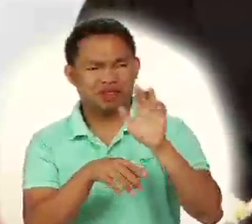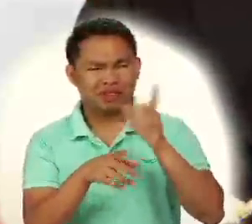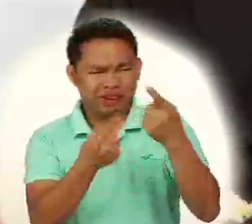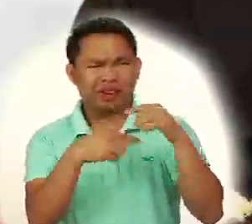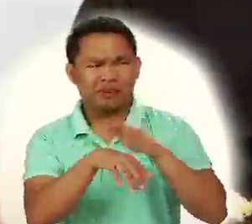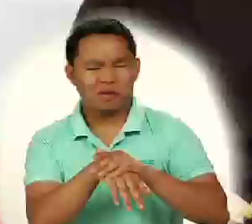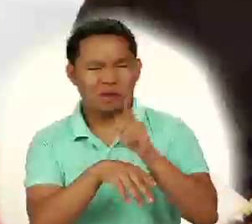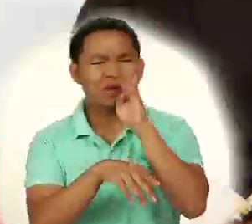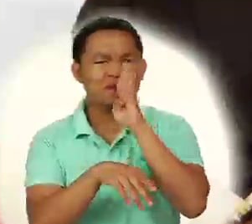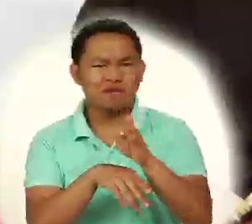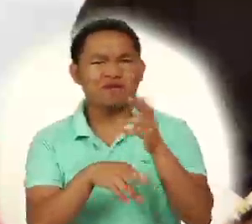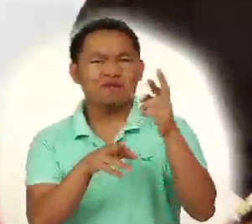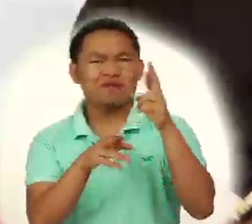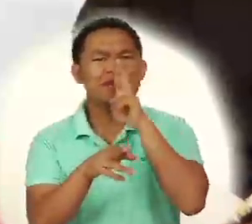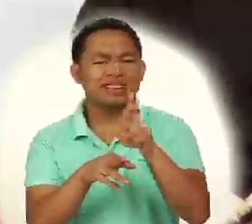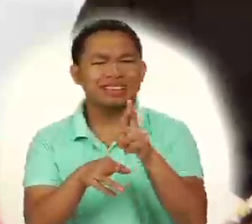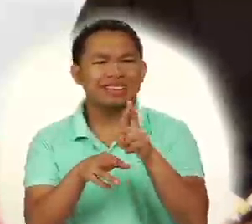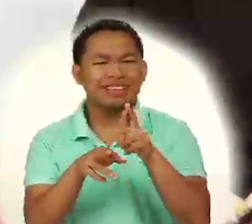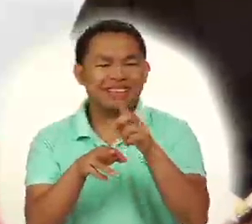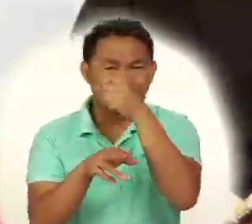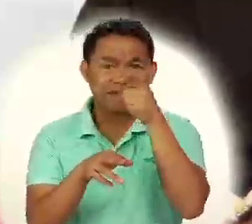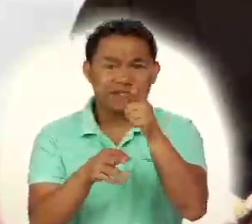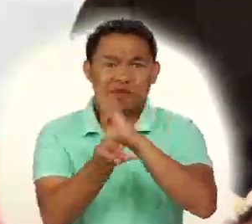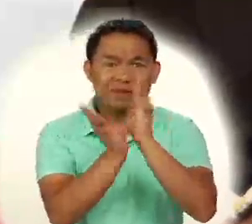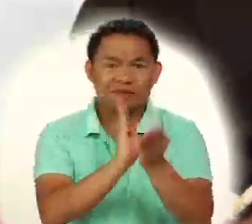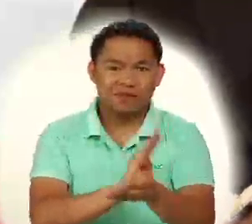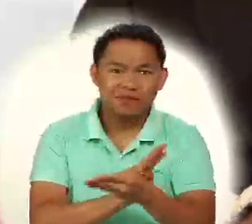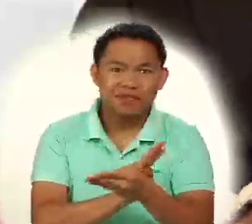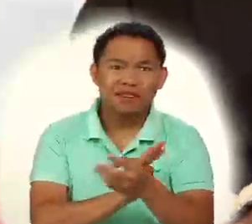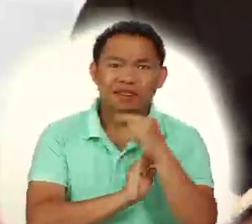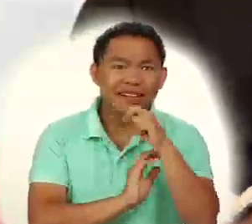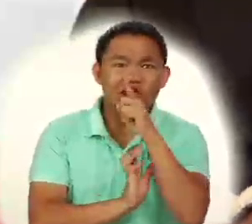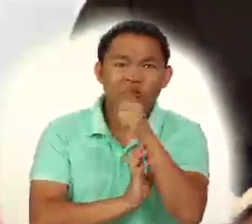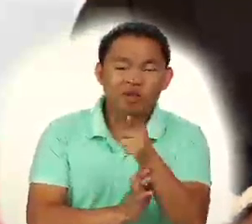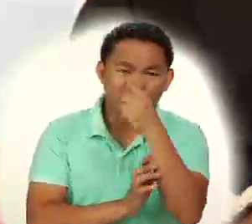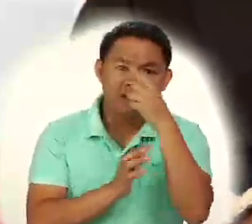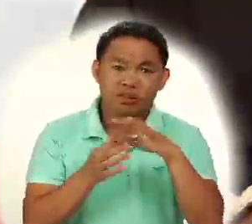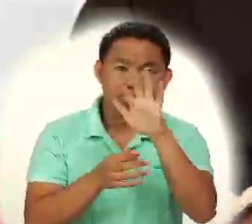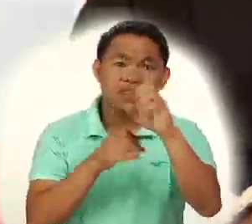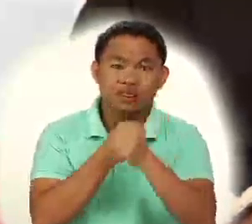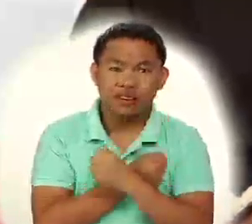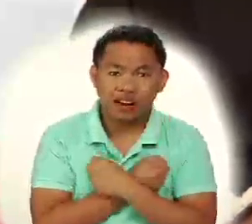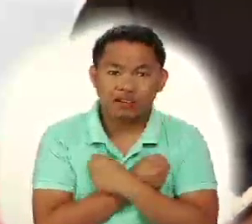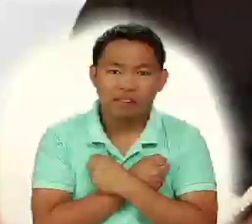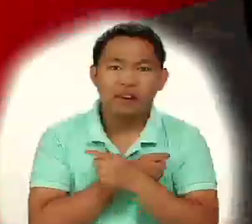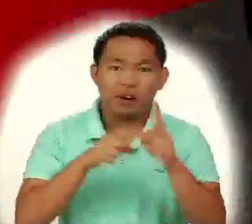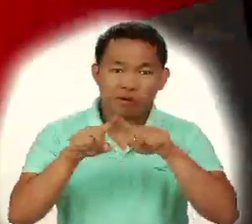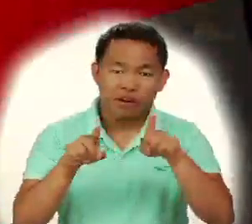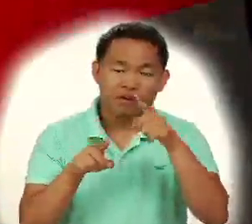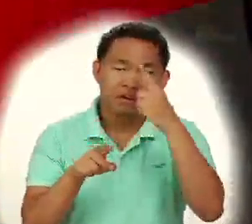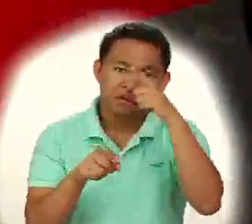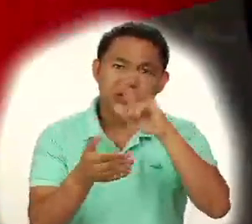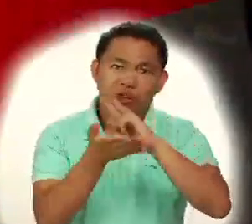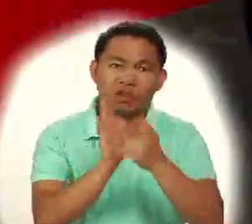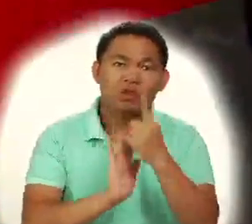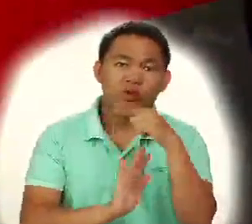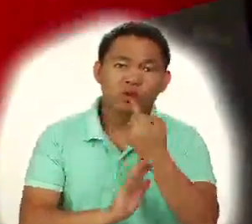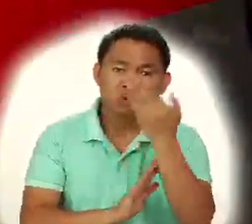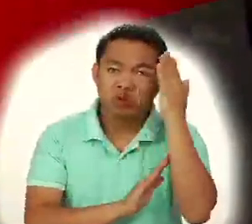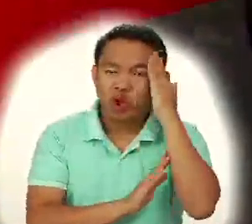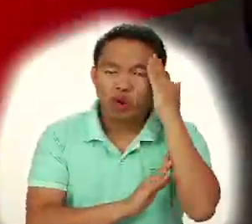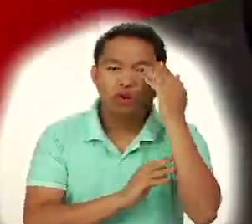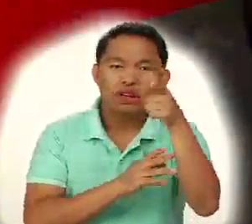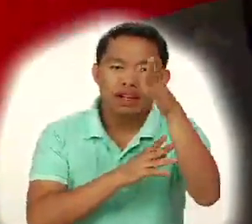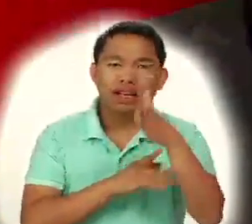be real. As though you are becoming artificial because of your love. But for those